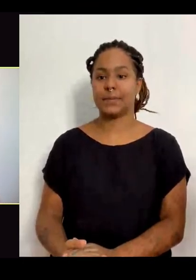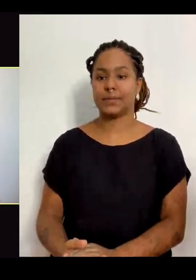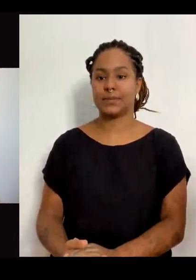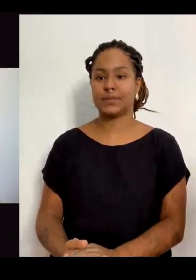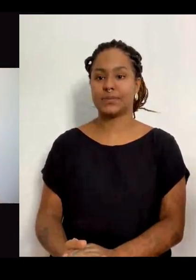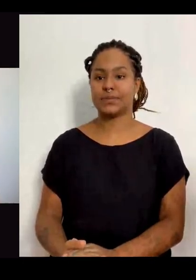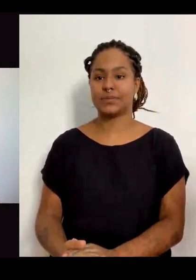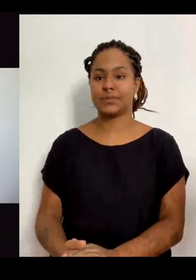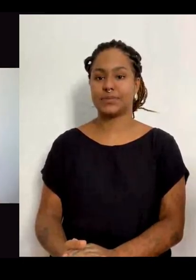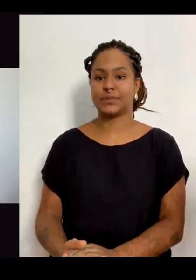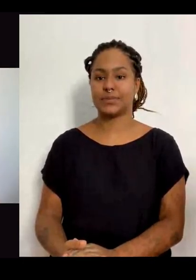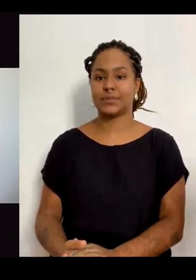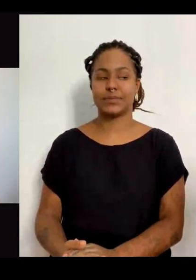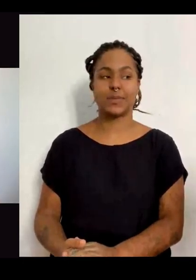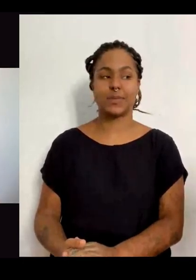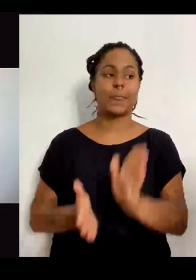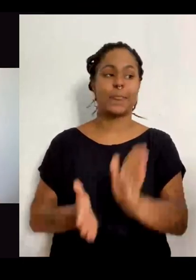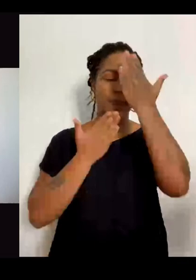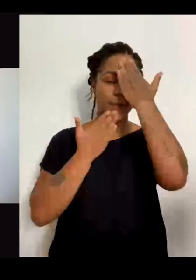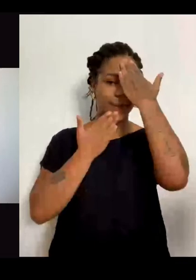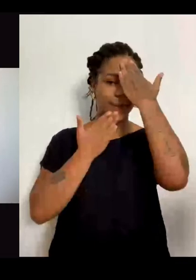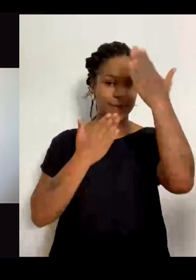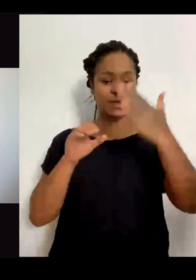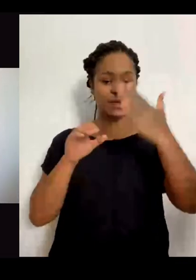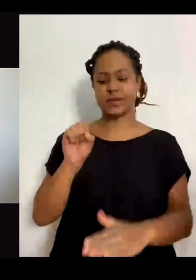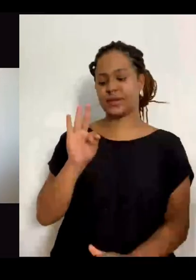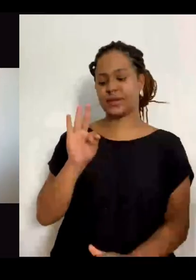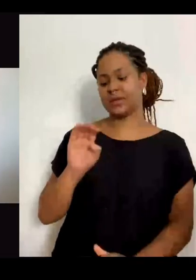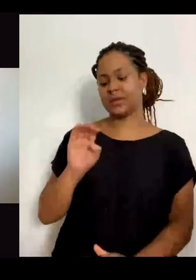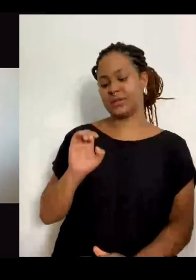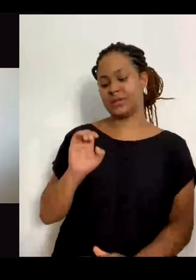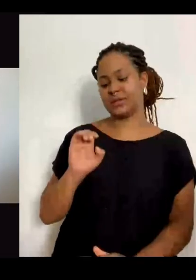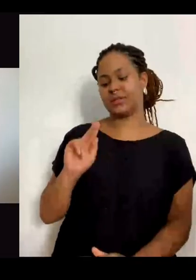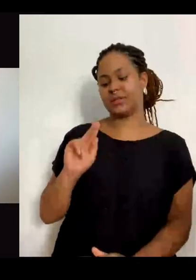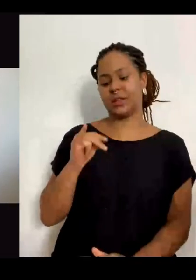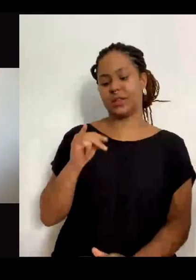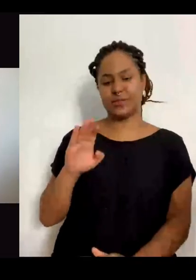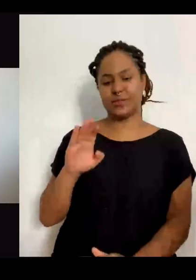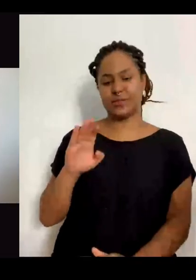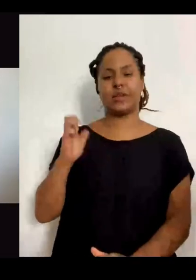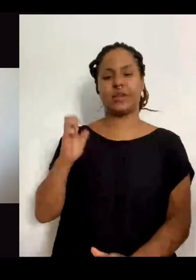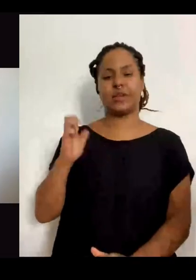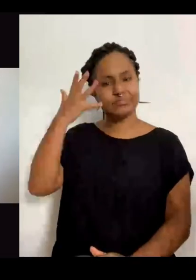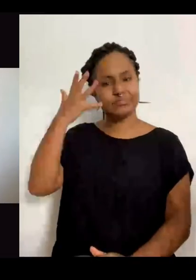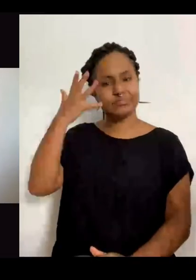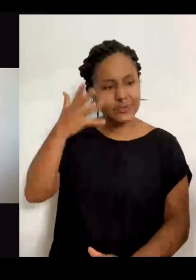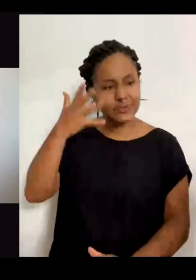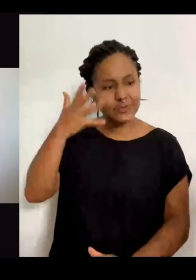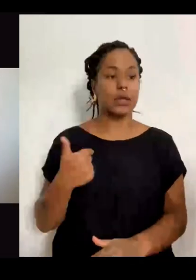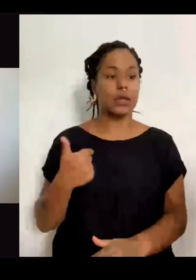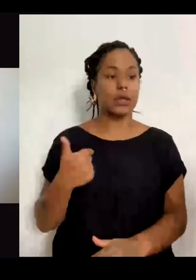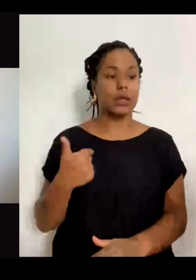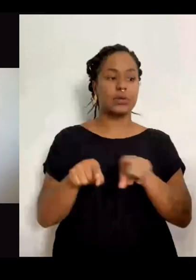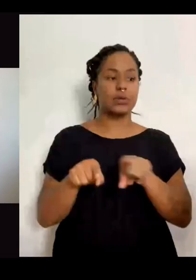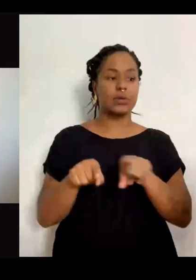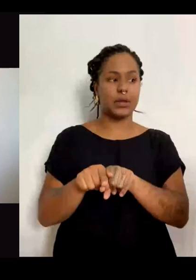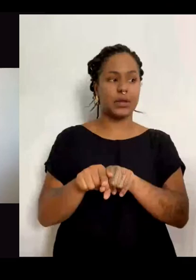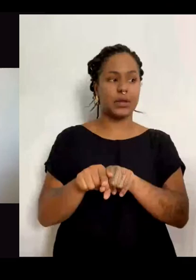Brigade Stephanie pilafala and you come in foreign